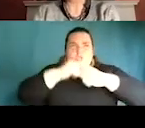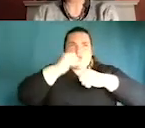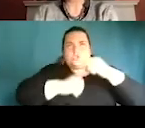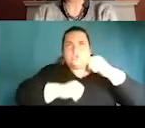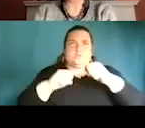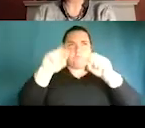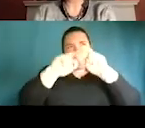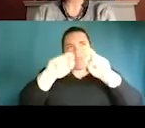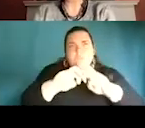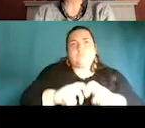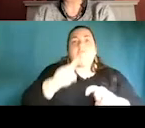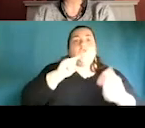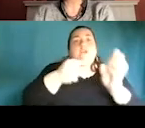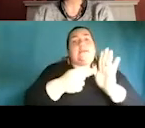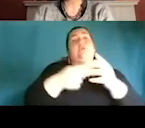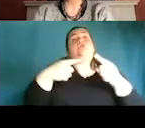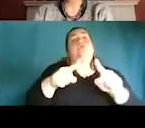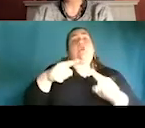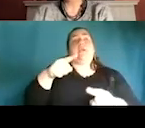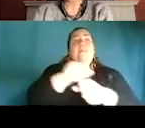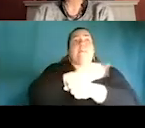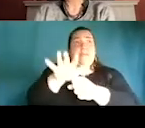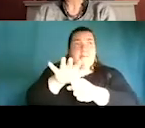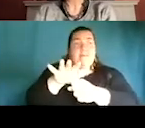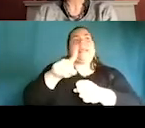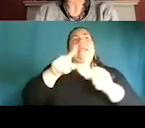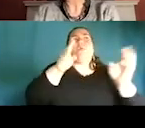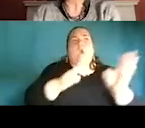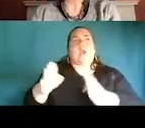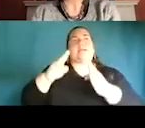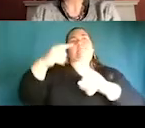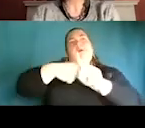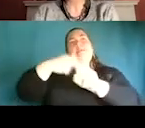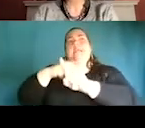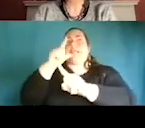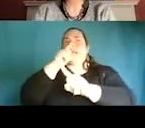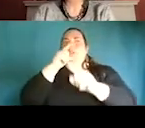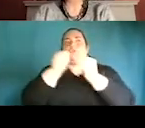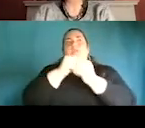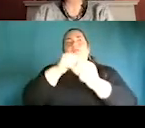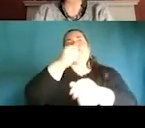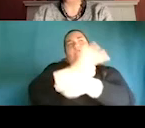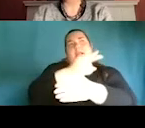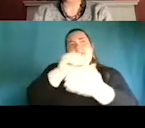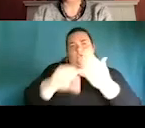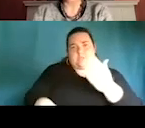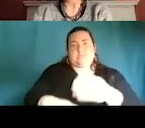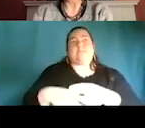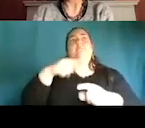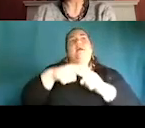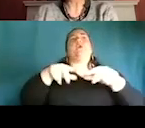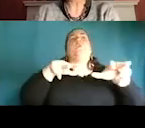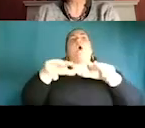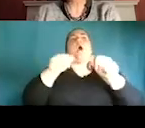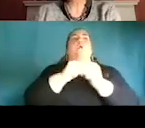he organized monthly lunches with graduate students and a Walk with the Faculty series to keep students connected to Brown faculty.